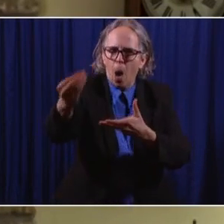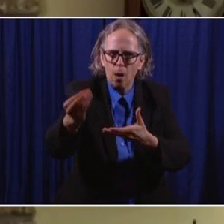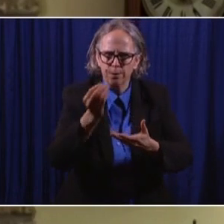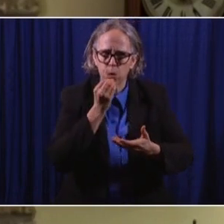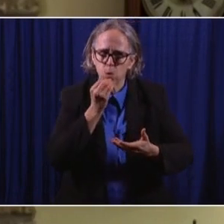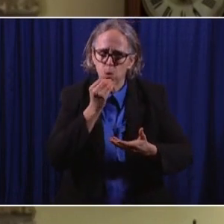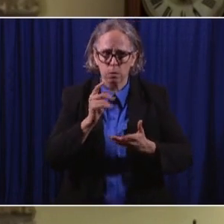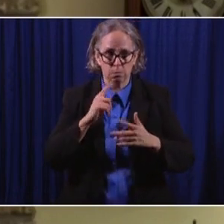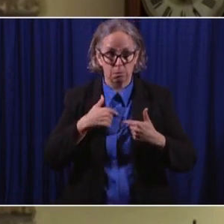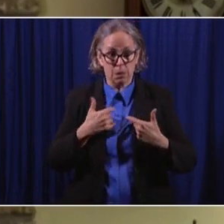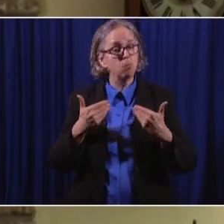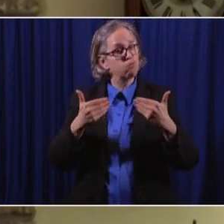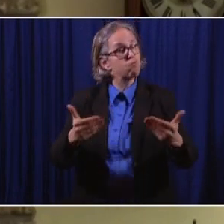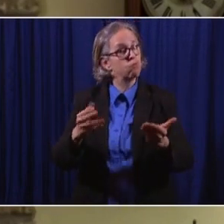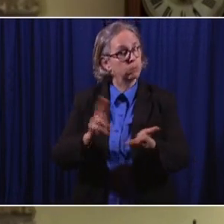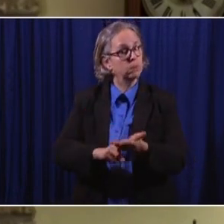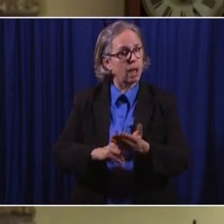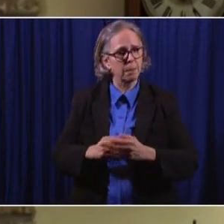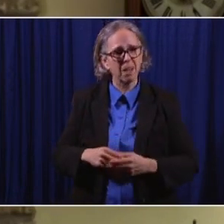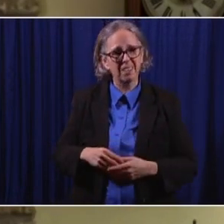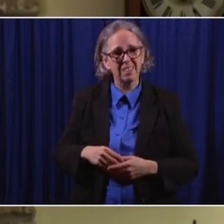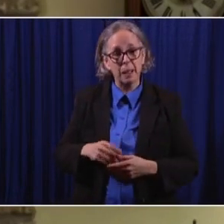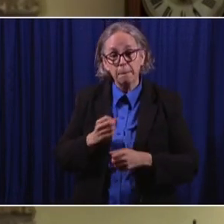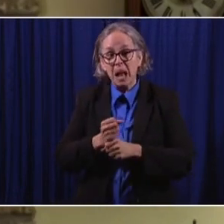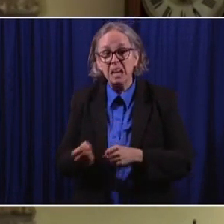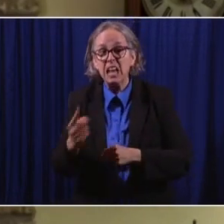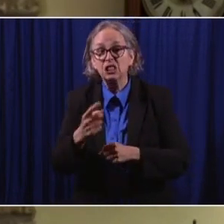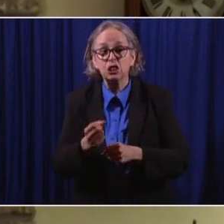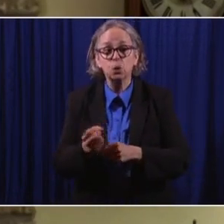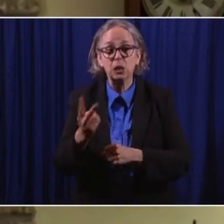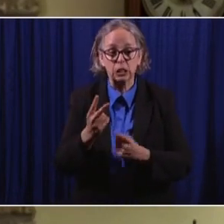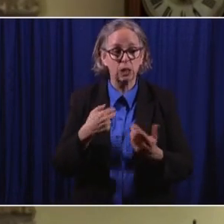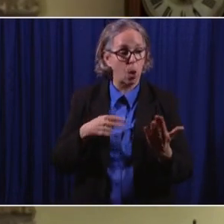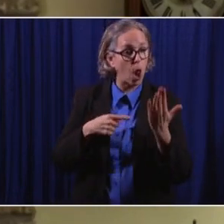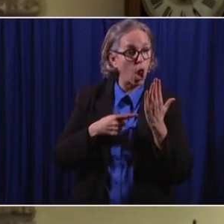when I get another bill in a year or so like that, I probably won't sign it.